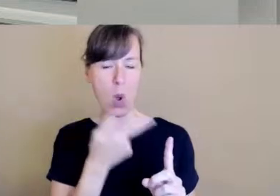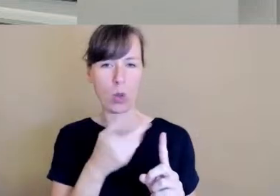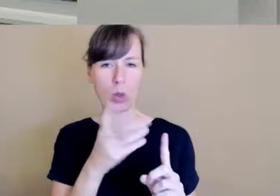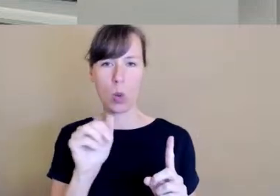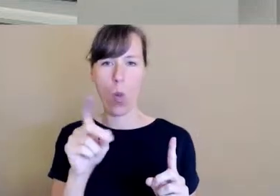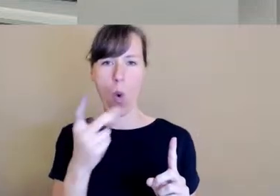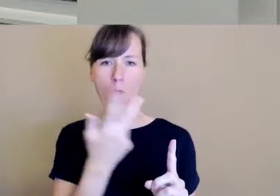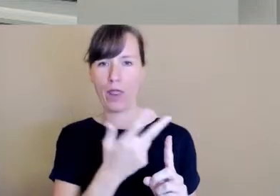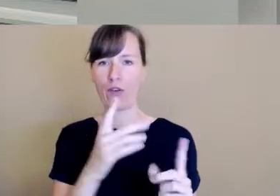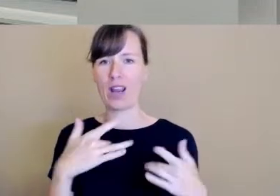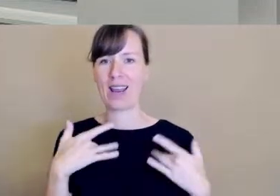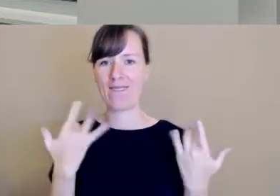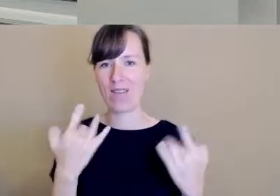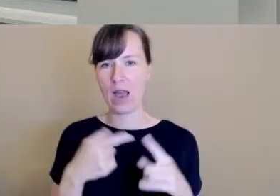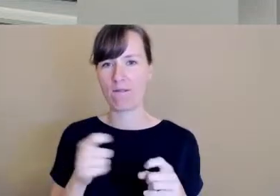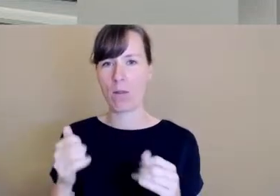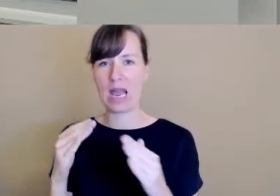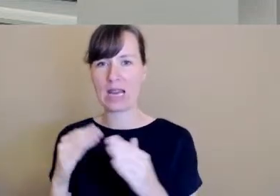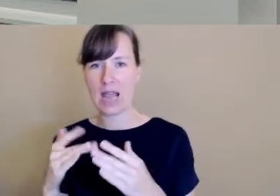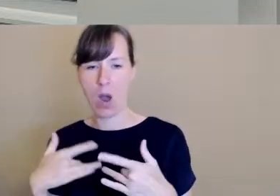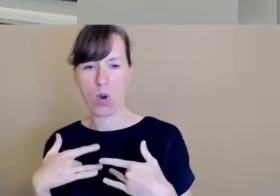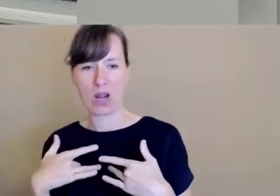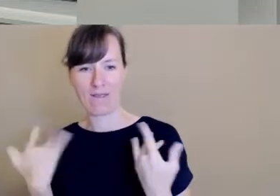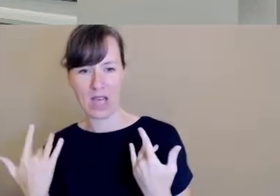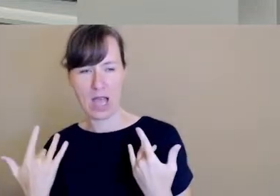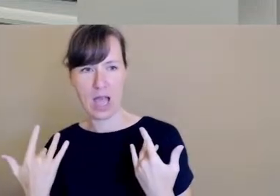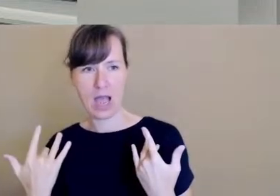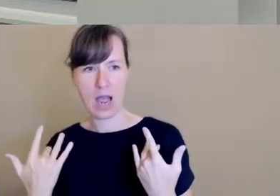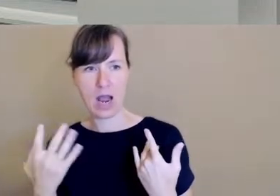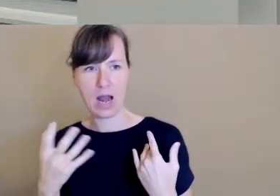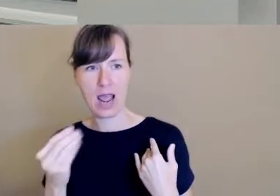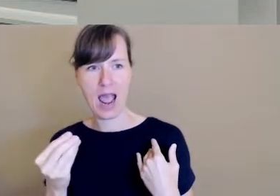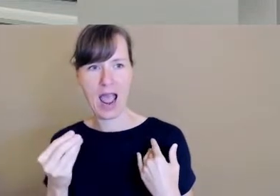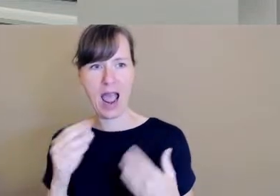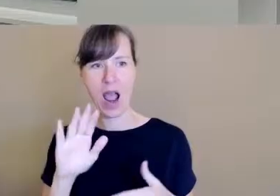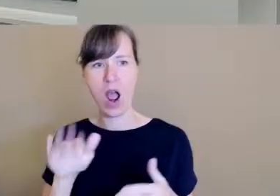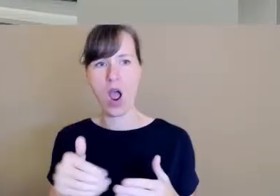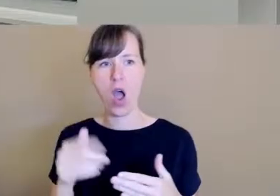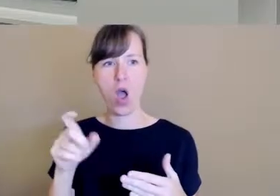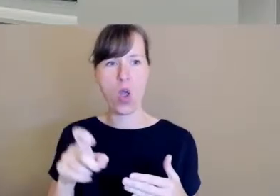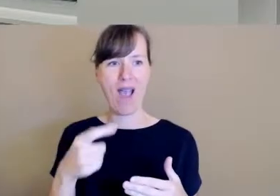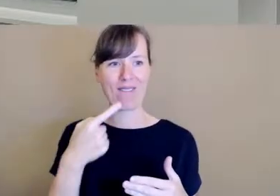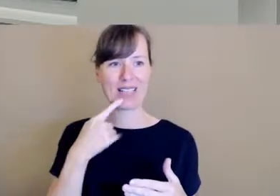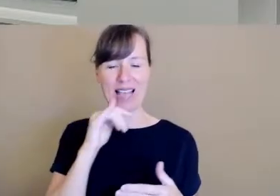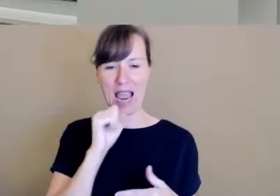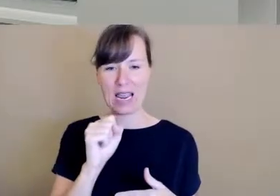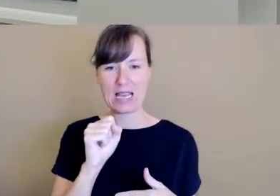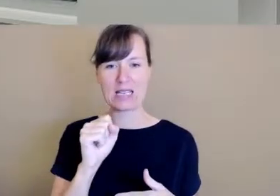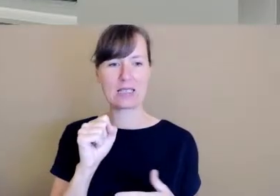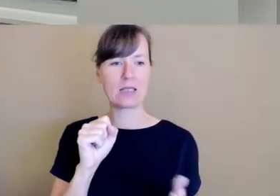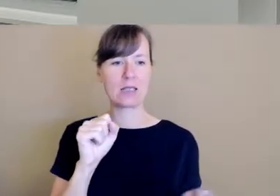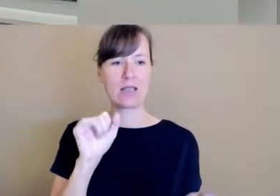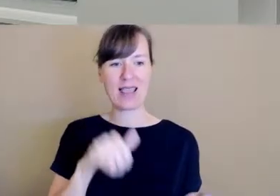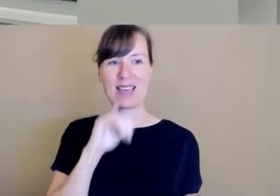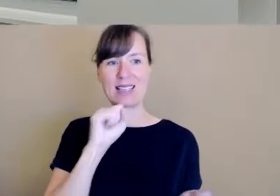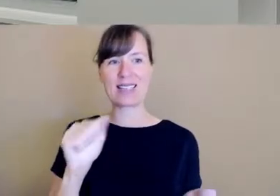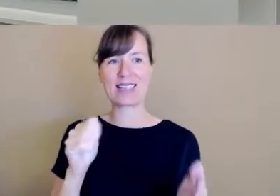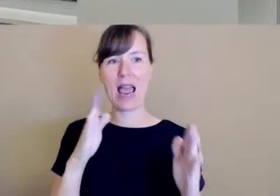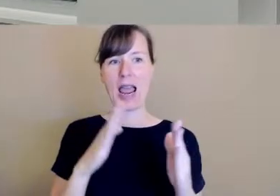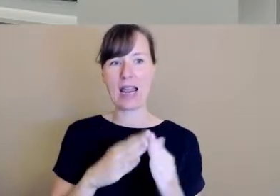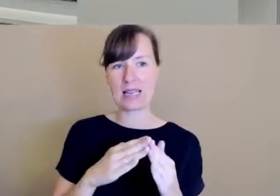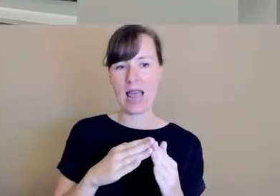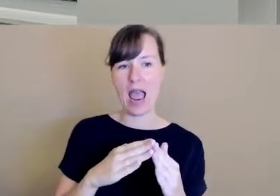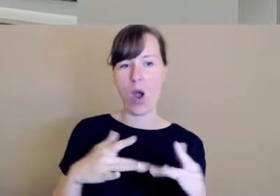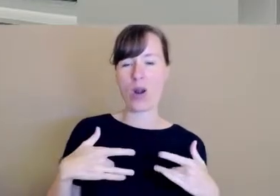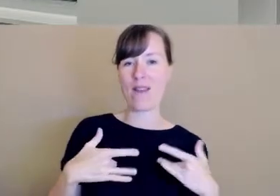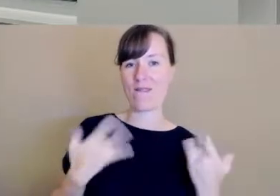event from a town event. And all you have to say is this is a town event organized by our